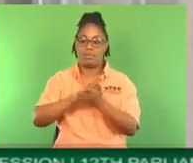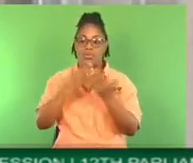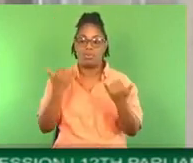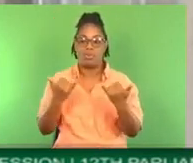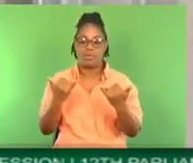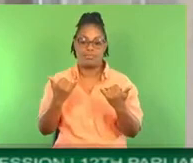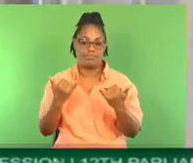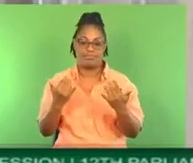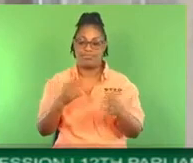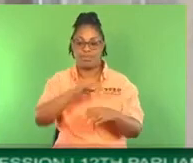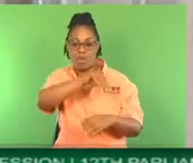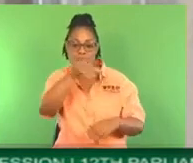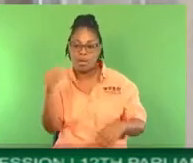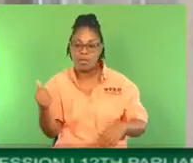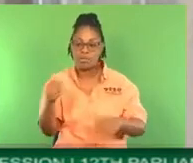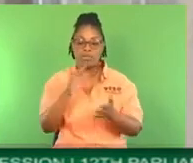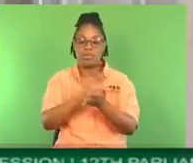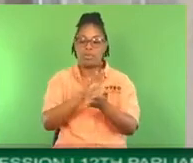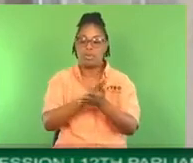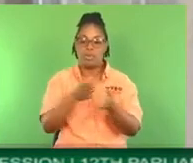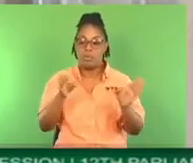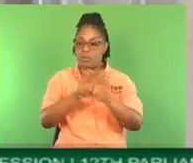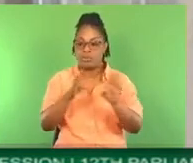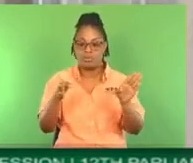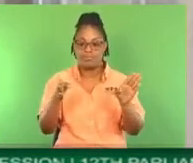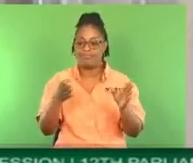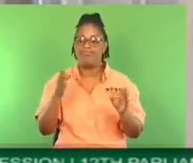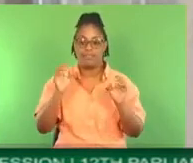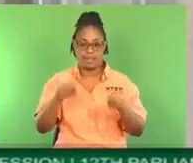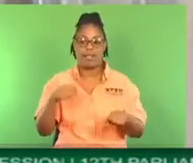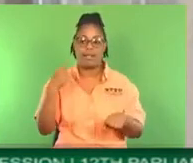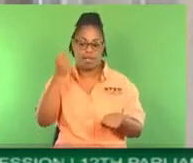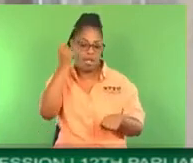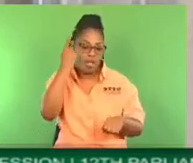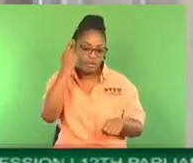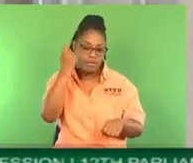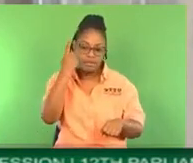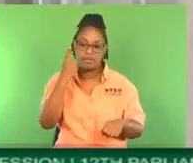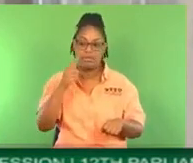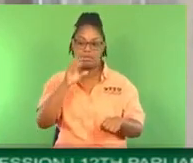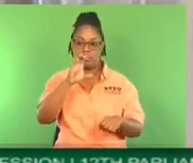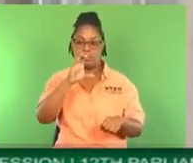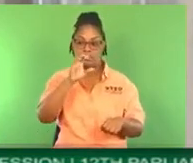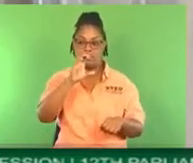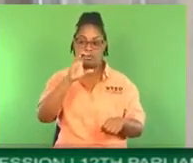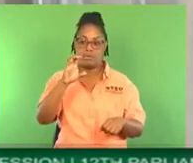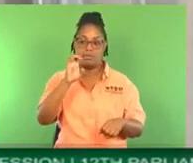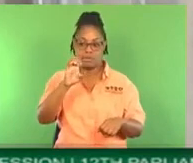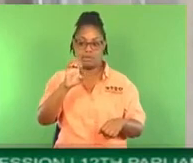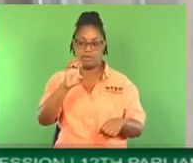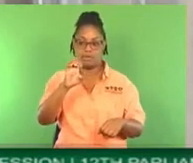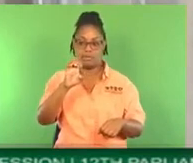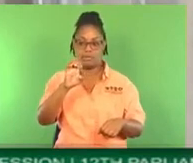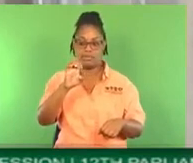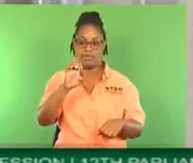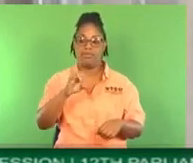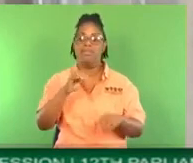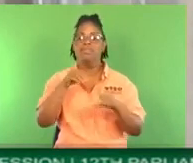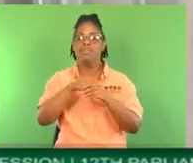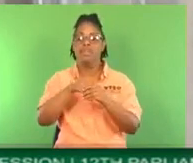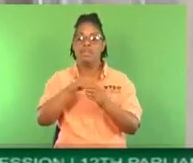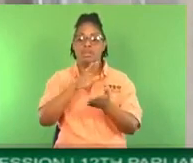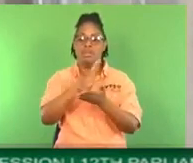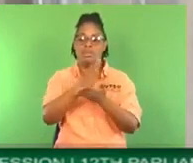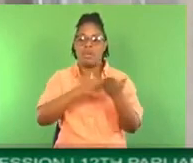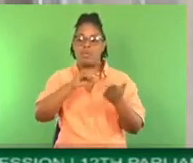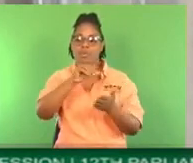Chiquito Presbyterian School. I understand there are issues with the ECCE at coal mine, and I'm praying and